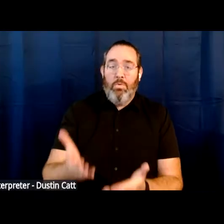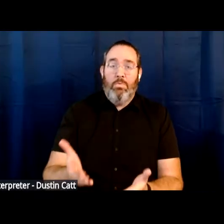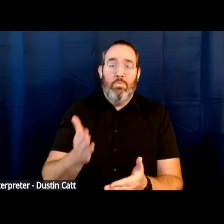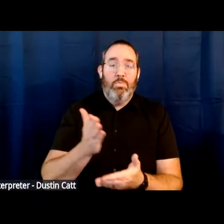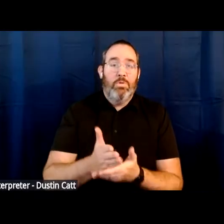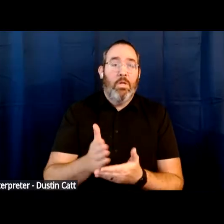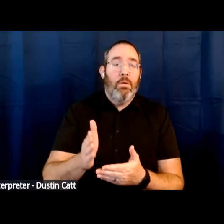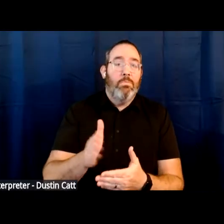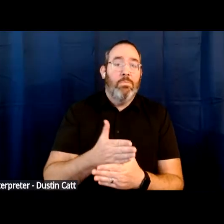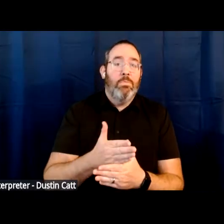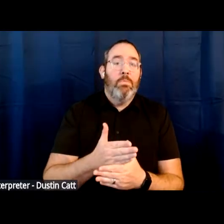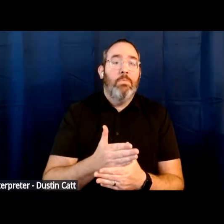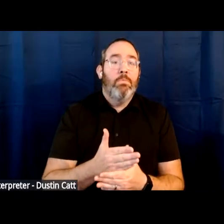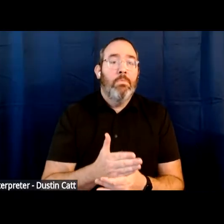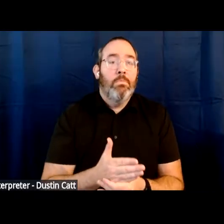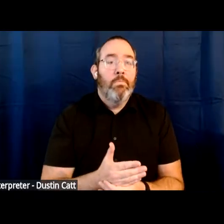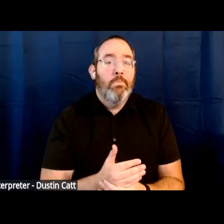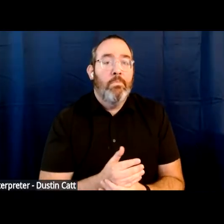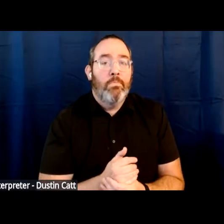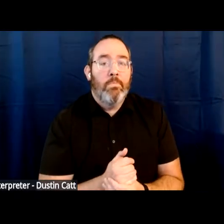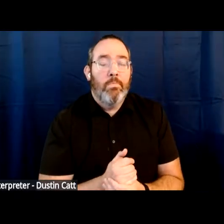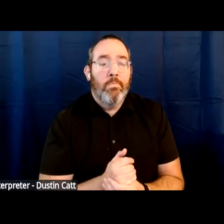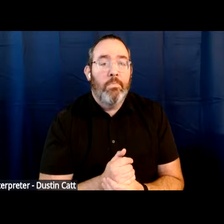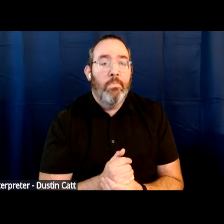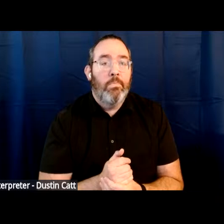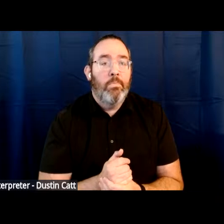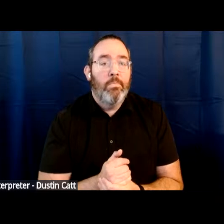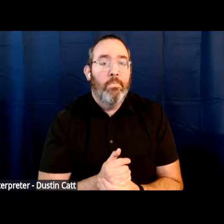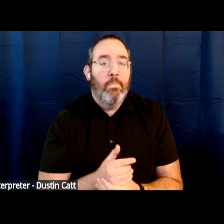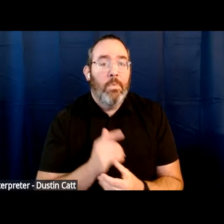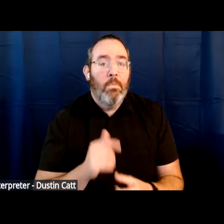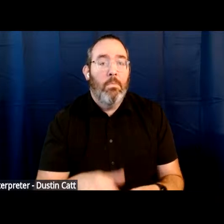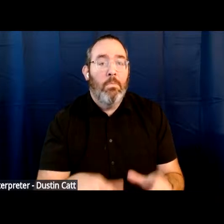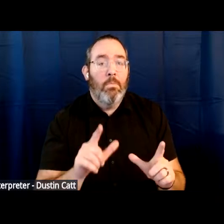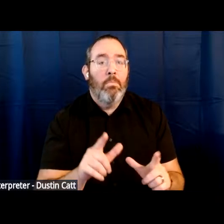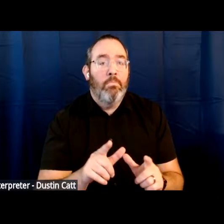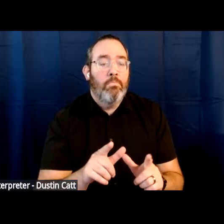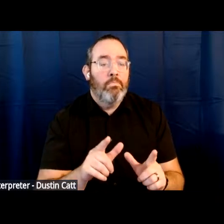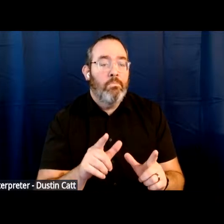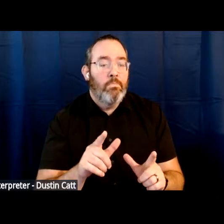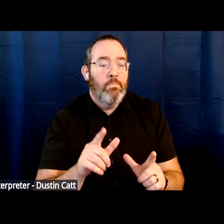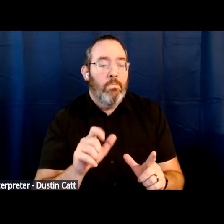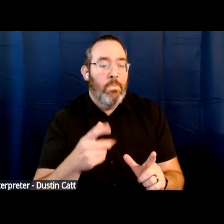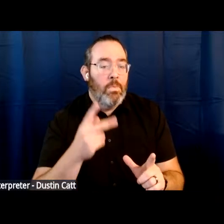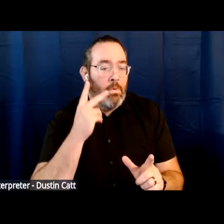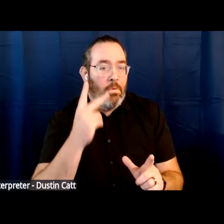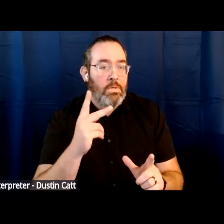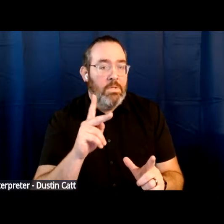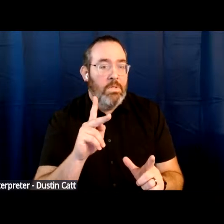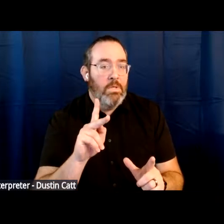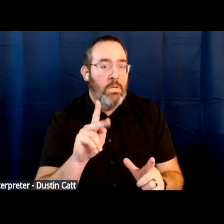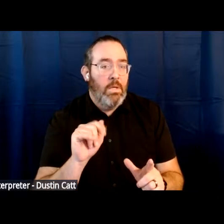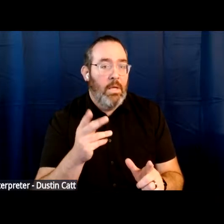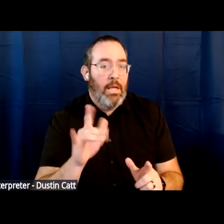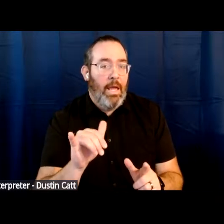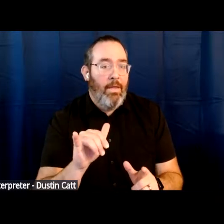of our panelists on up. And I also want to be able to see Kathy as well.